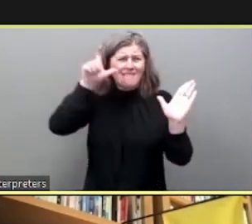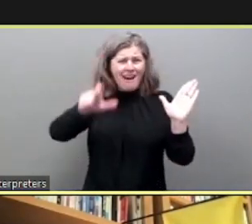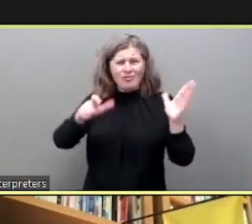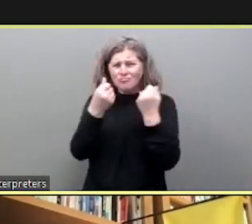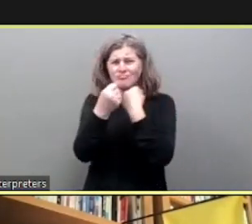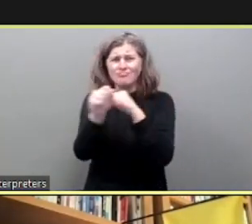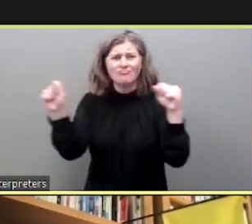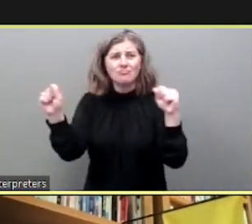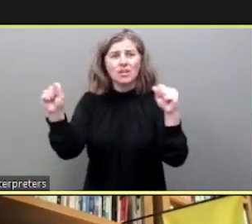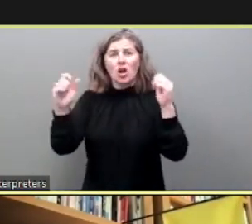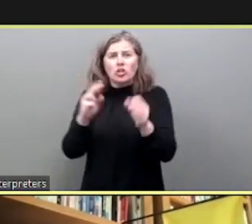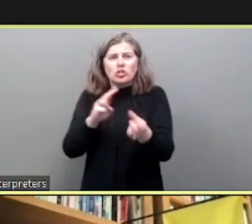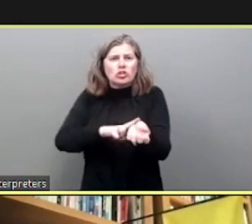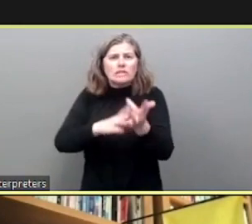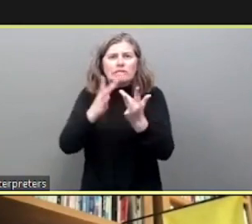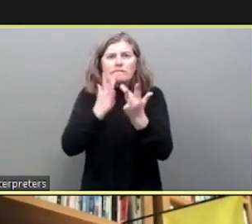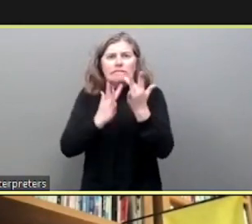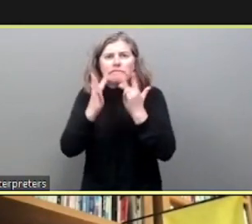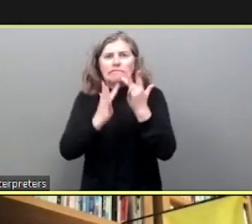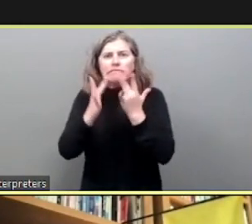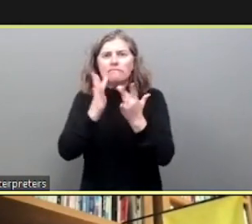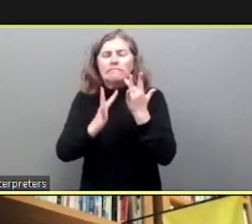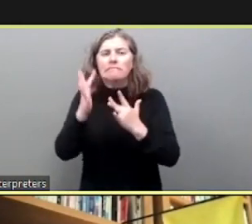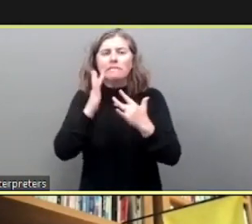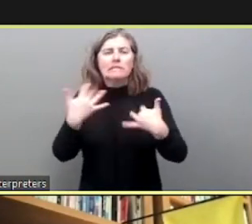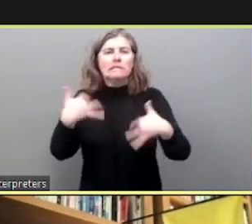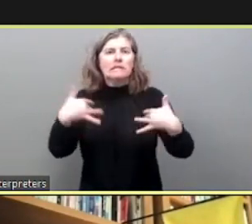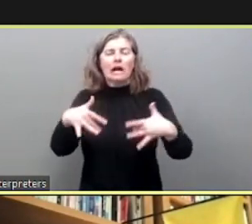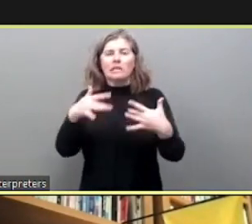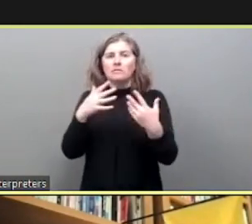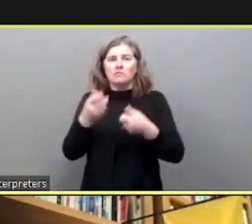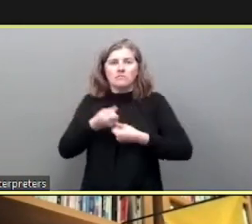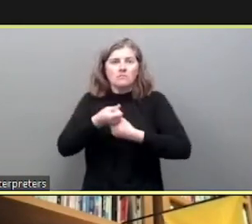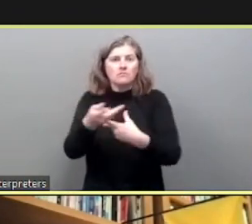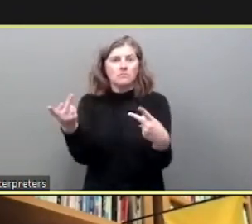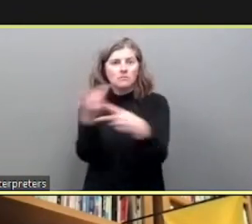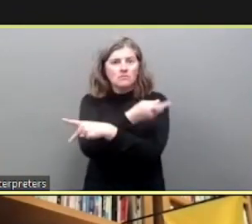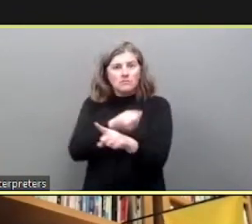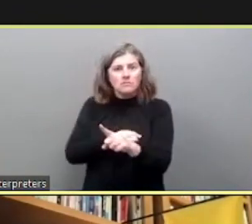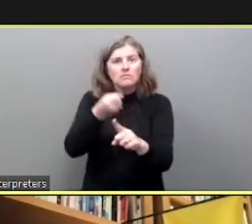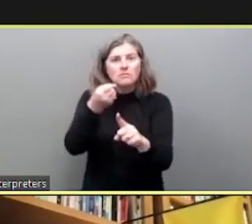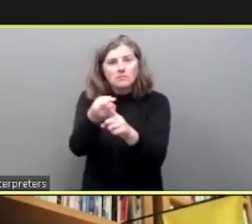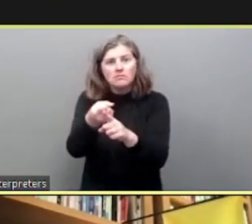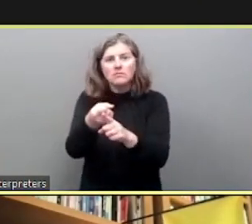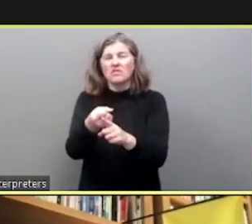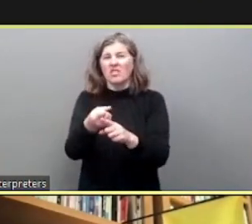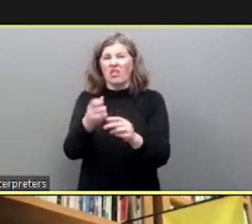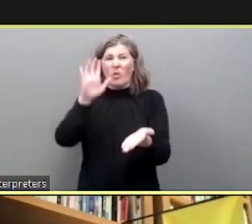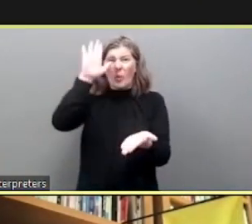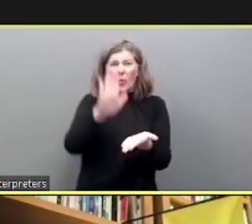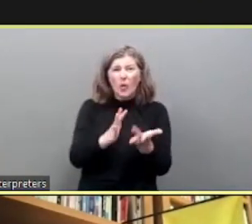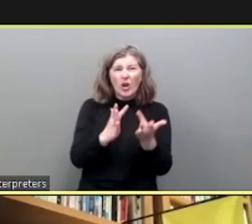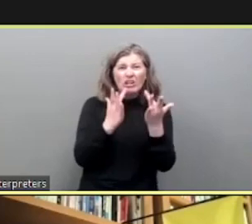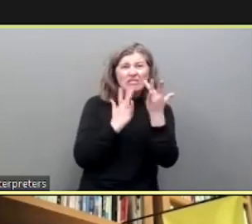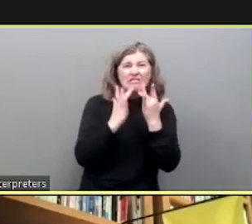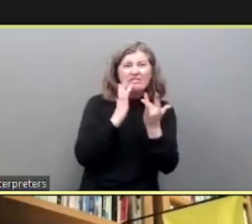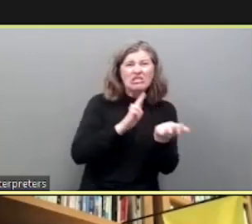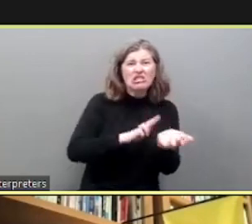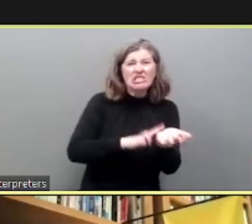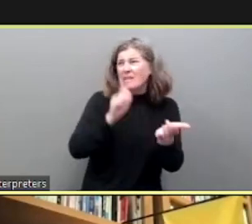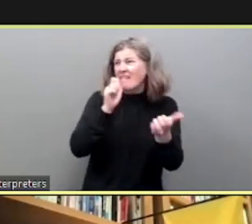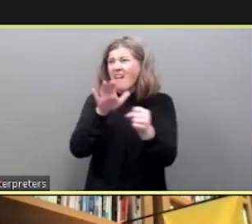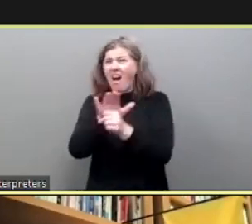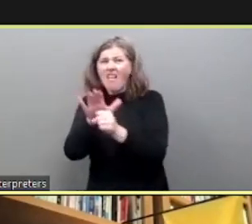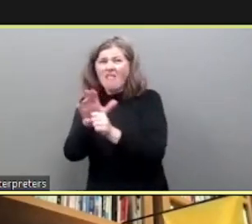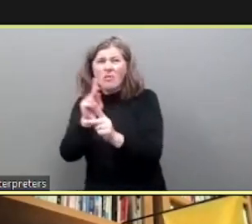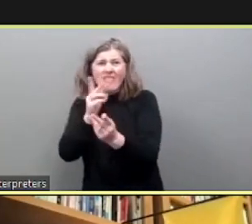a nursing shortage has become a major threat to public health. Fewer nurses mean there's no one there for patients. Here's what you can do